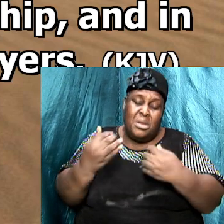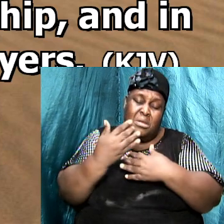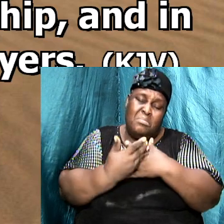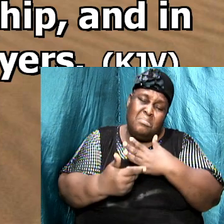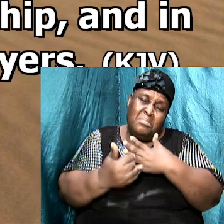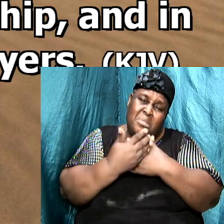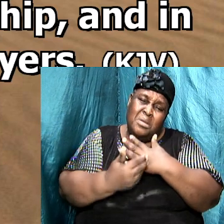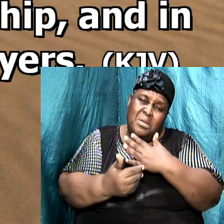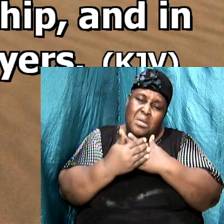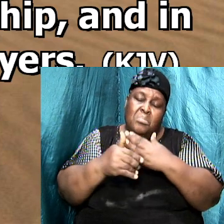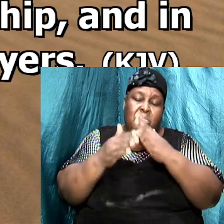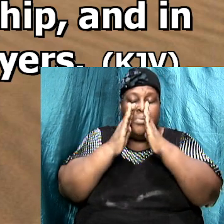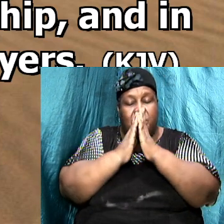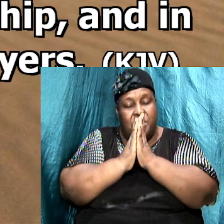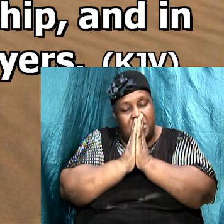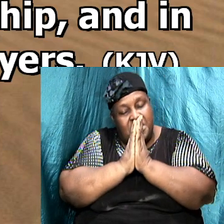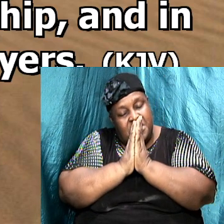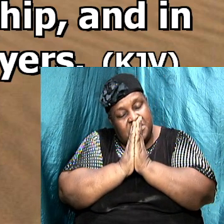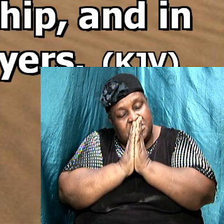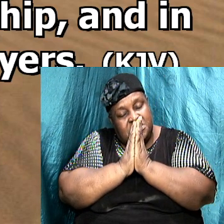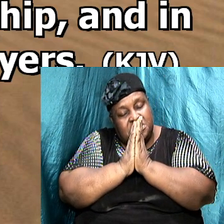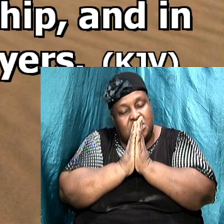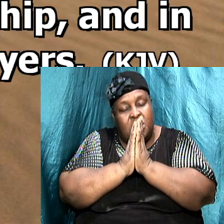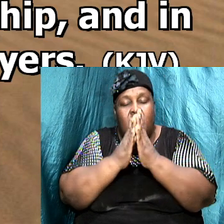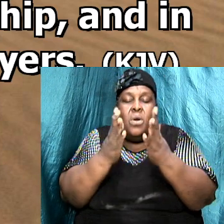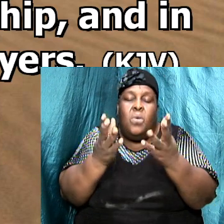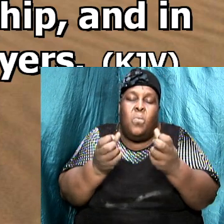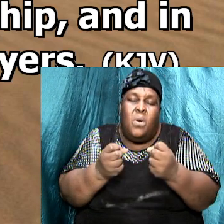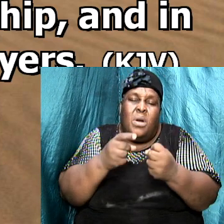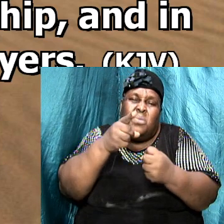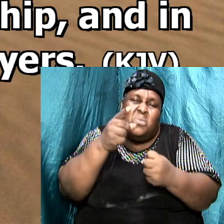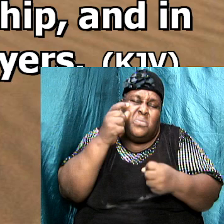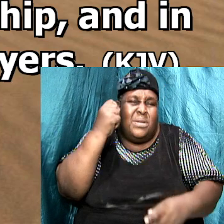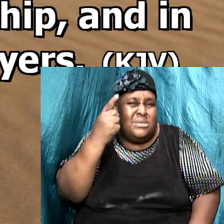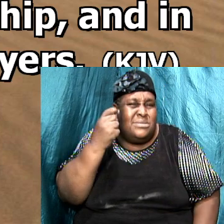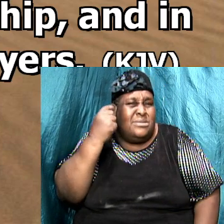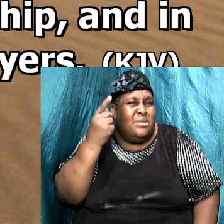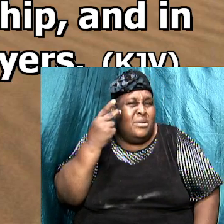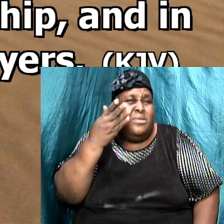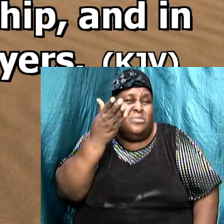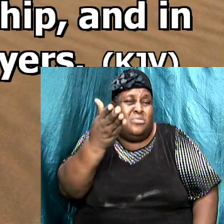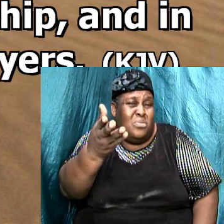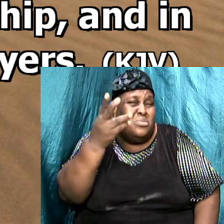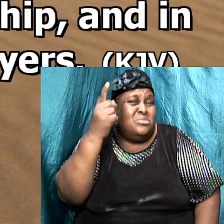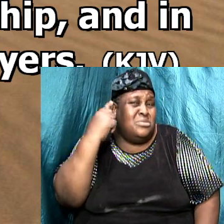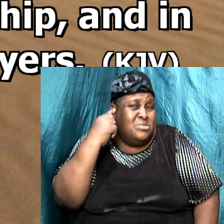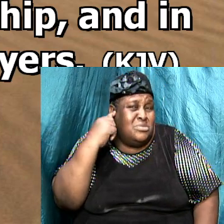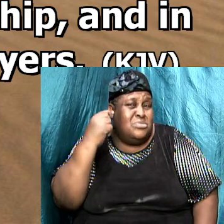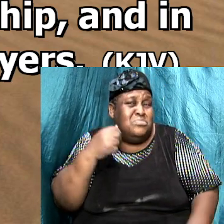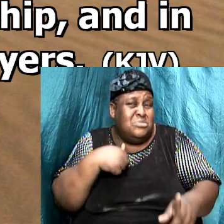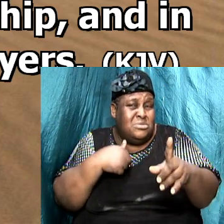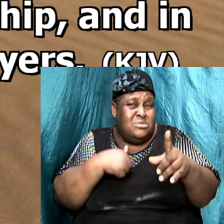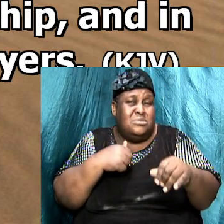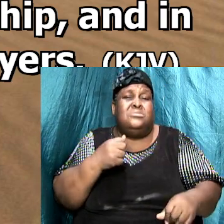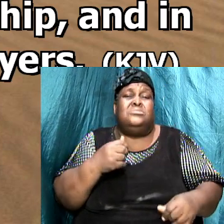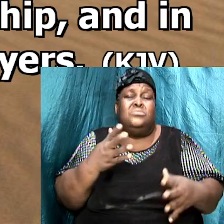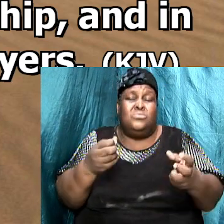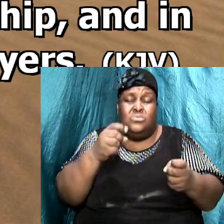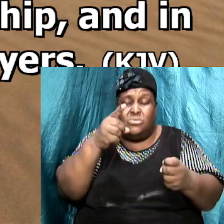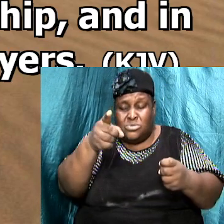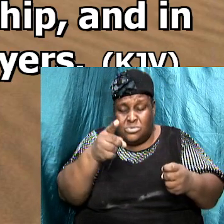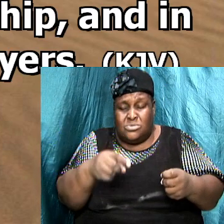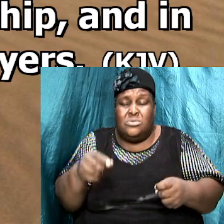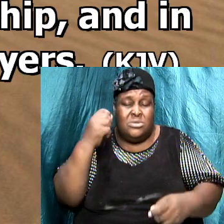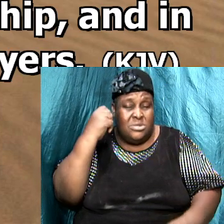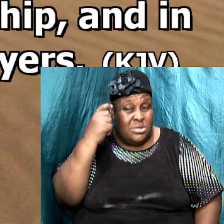in prayers. I want you to understand, those listening to me, I want you to understand that